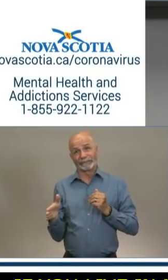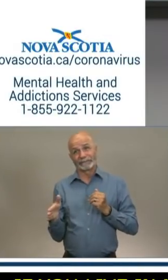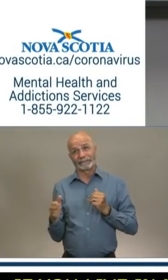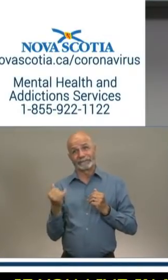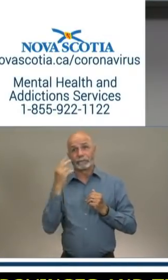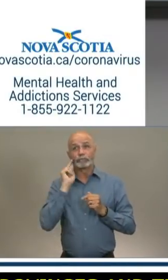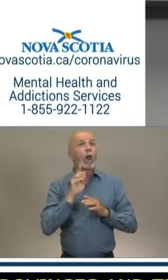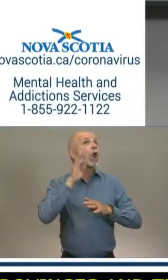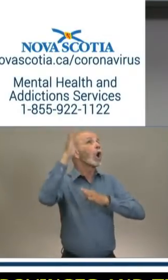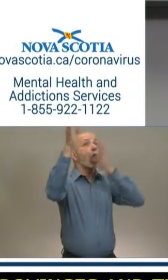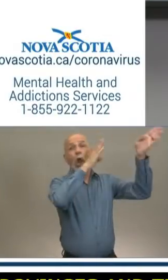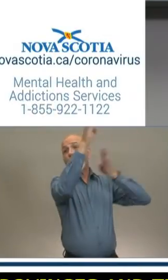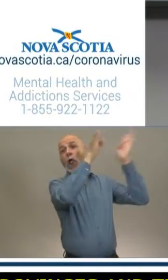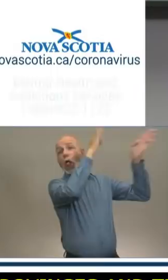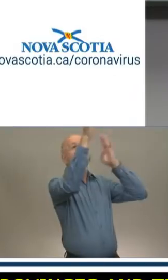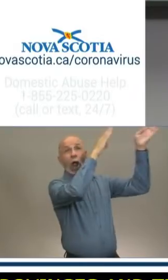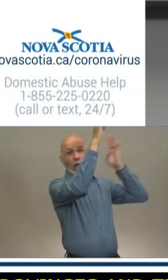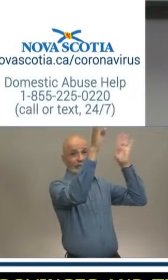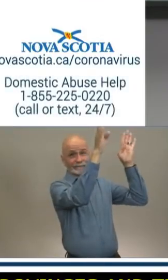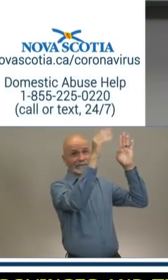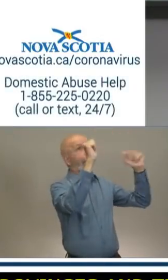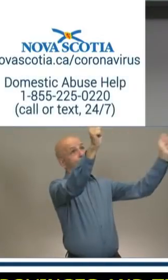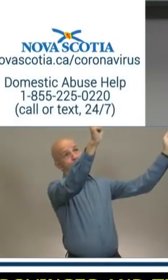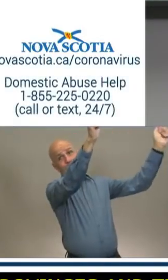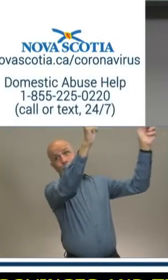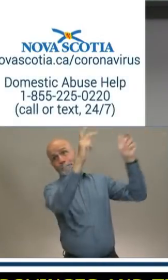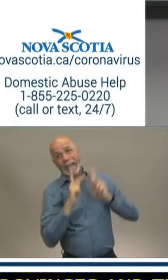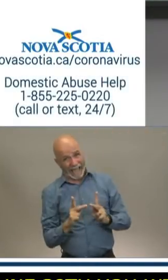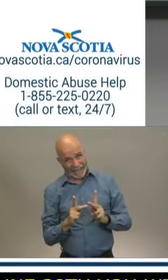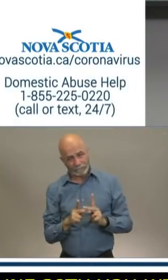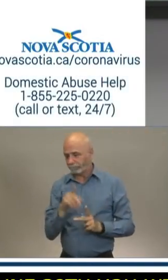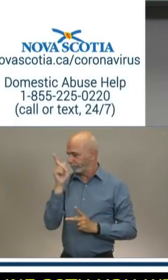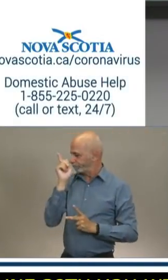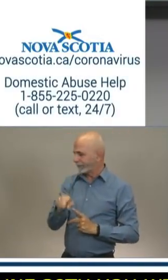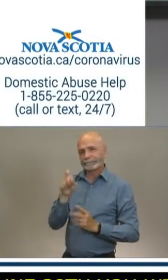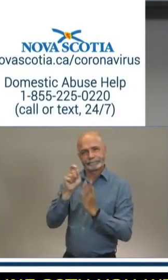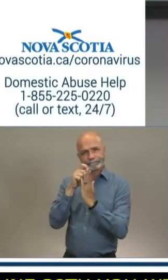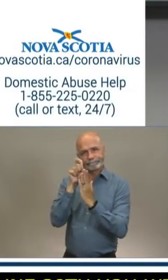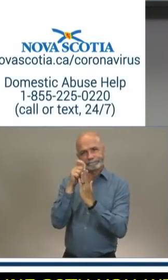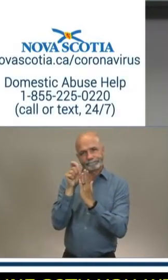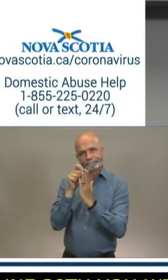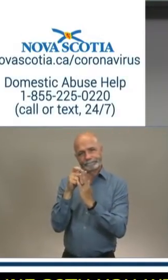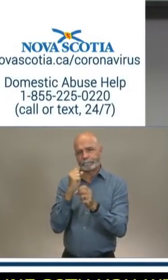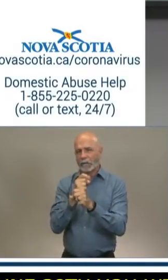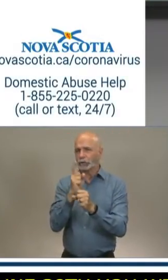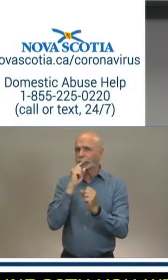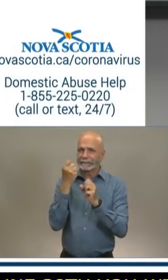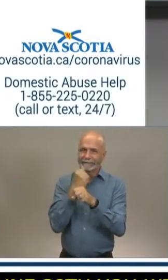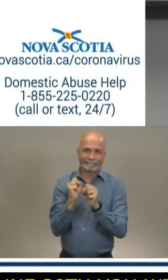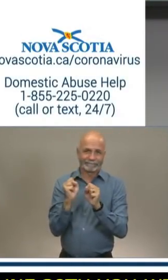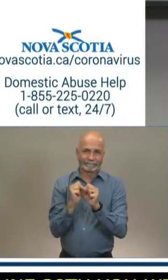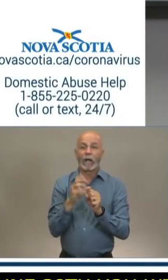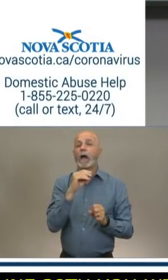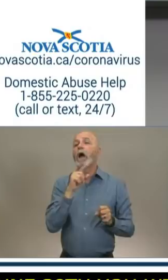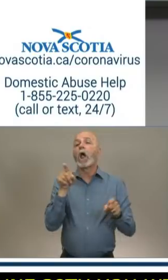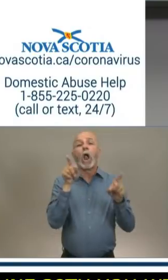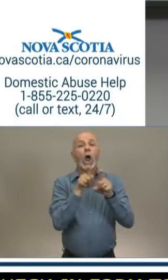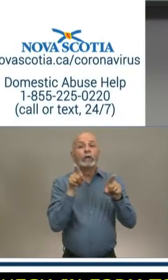Nova Scotia like all other Canadians, and your quarantine will depend on your vaccine status and testing.